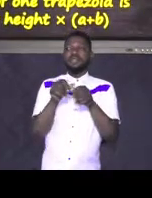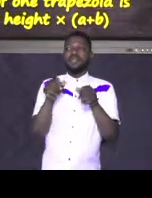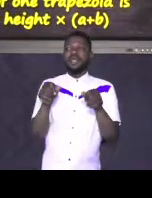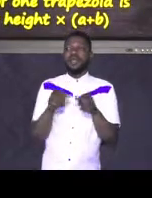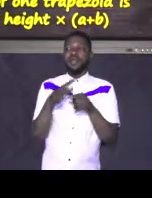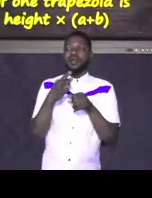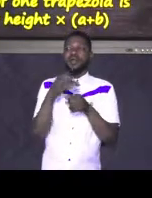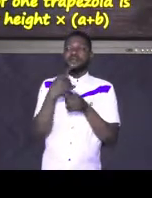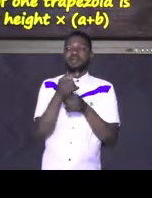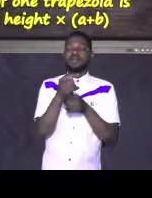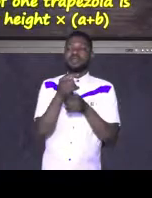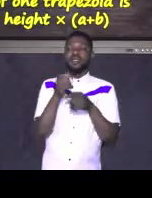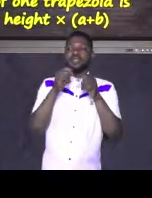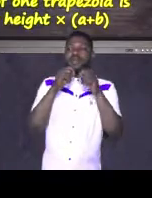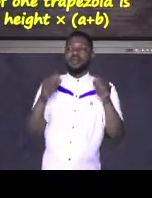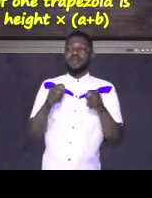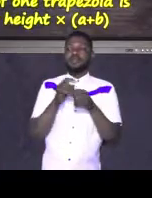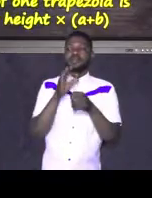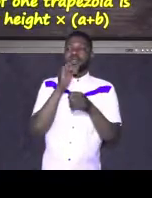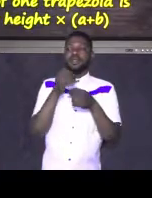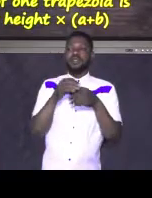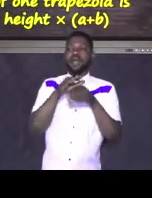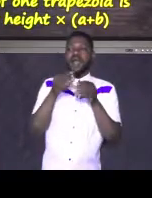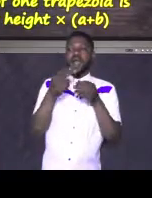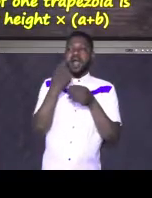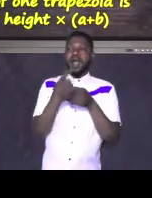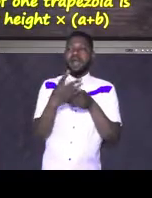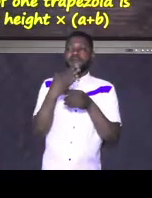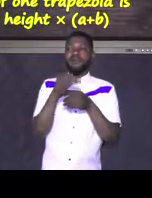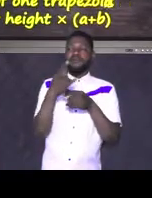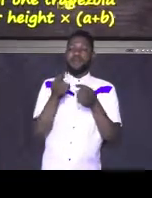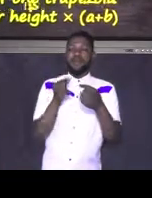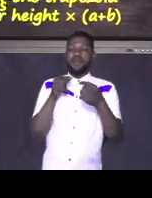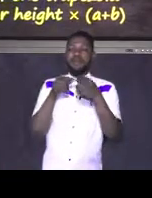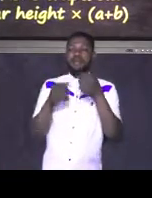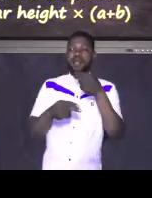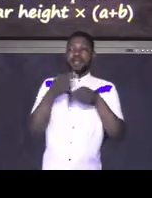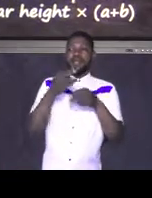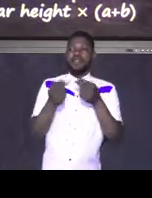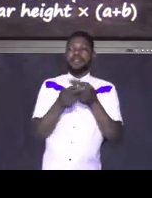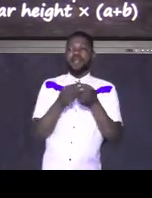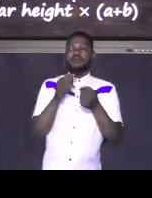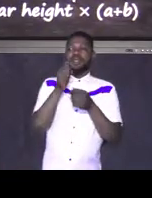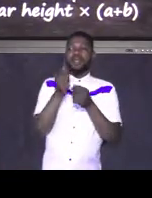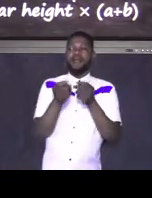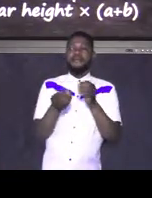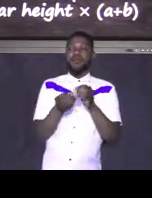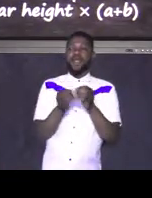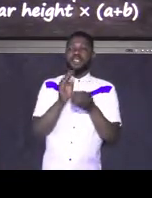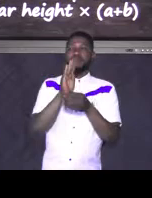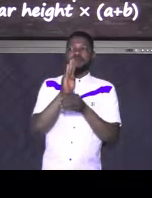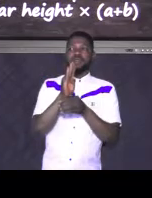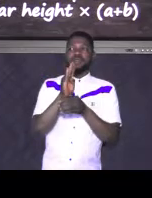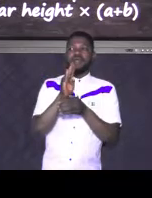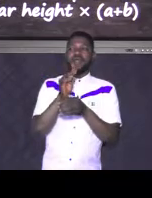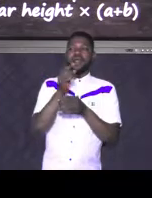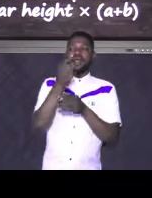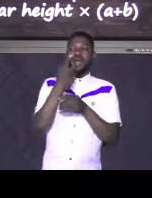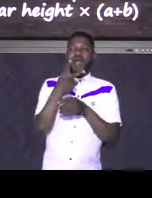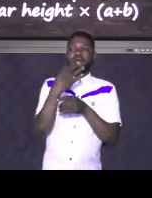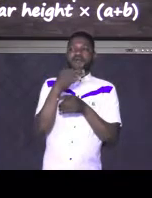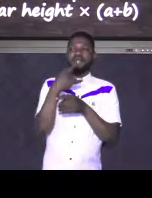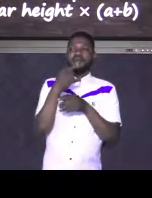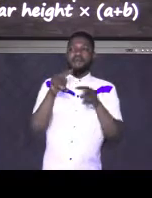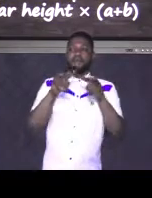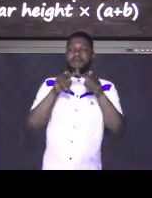the area of the trapezoid is half of the perpendicular height times A plus B, and that is this, half of